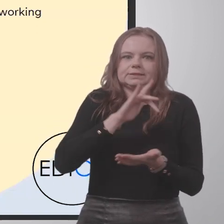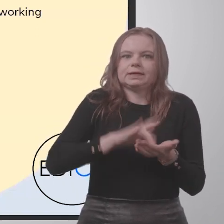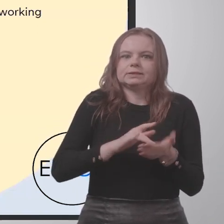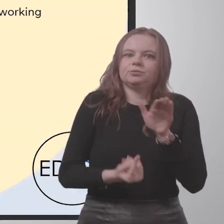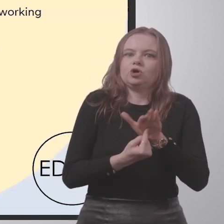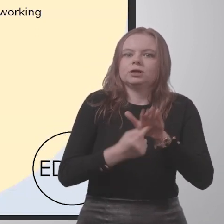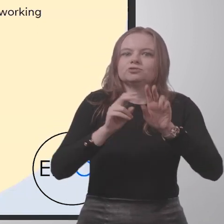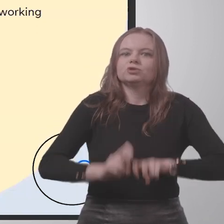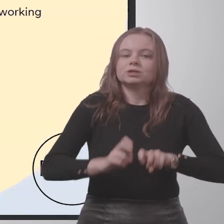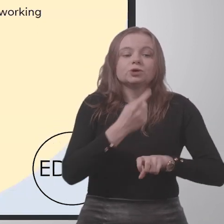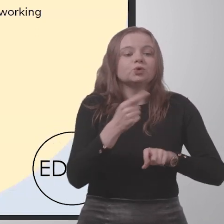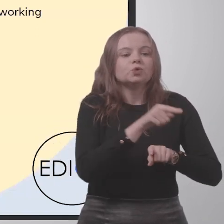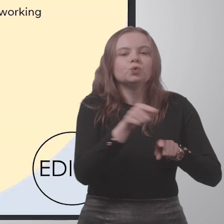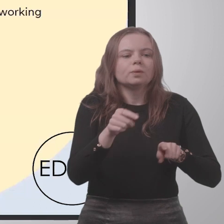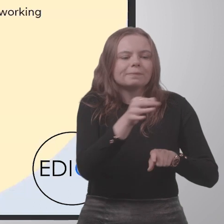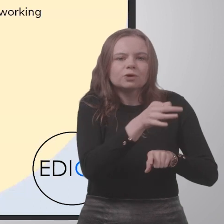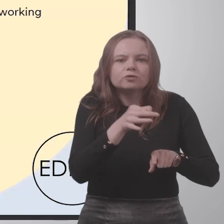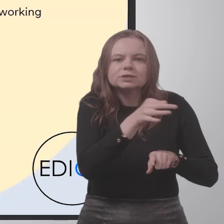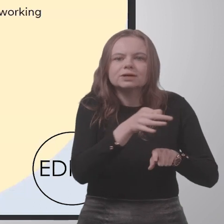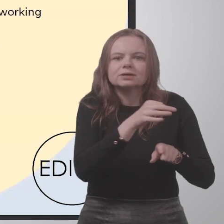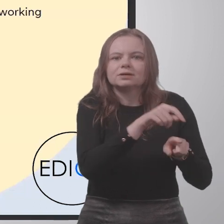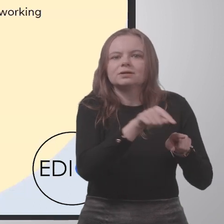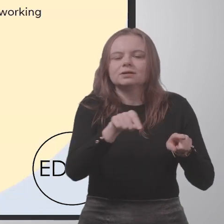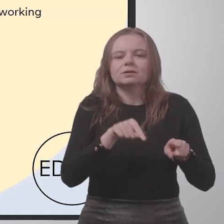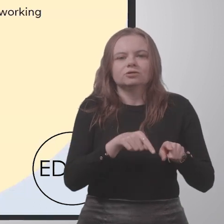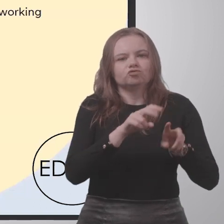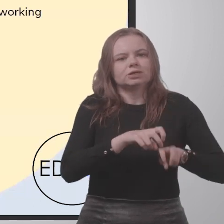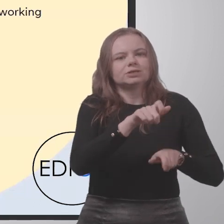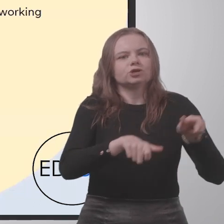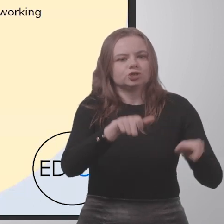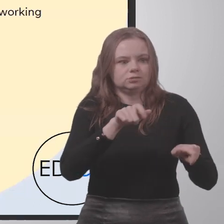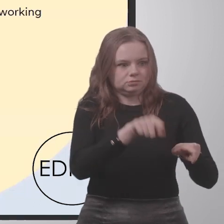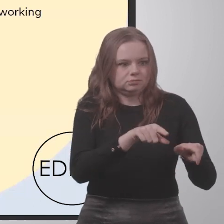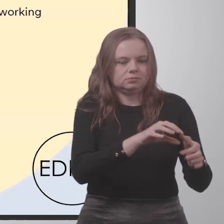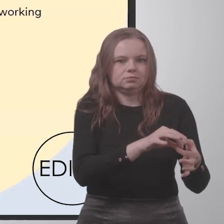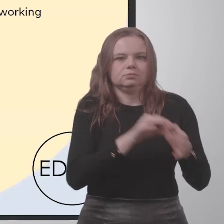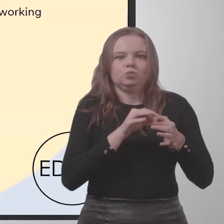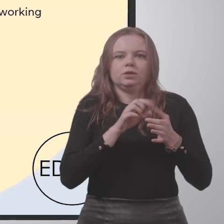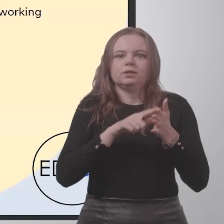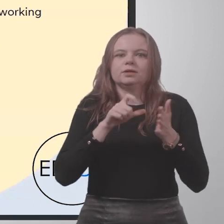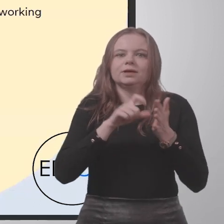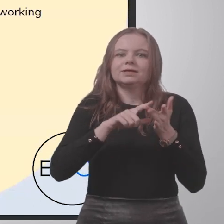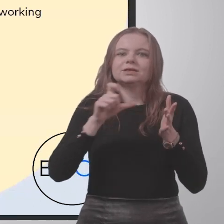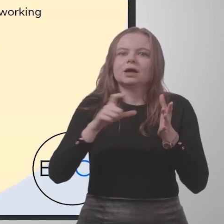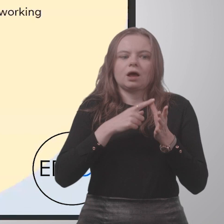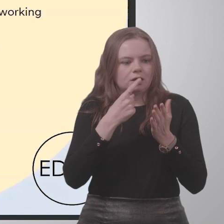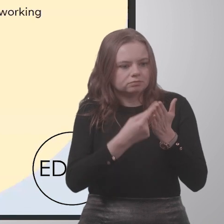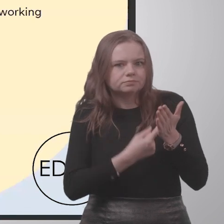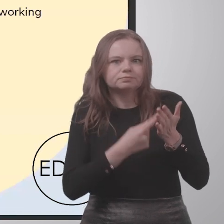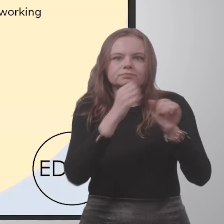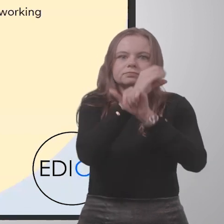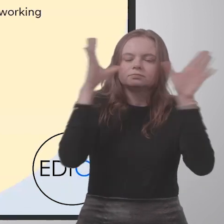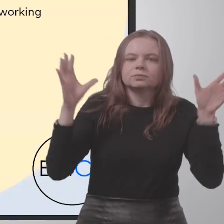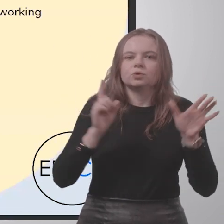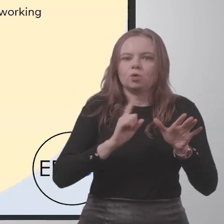of marginalized and minoritized researchers. And this very much aligns with the EDICa mantra of what we're trying